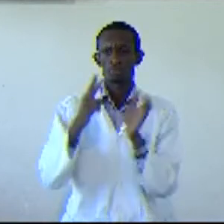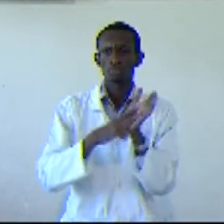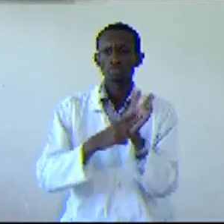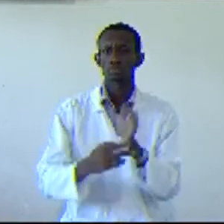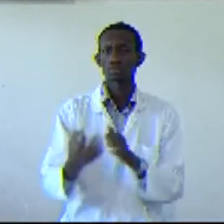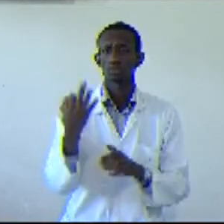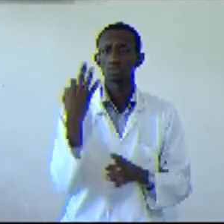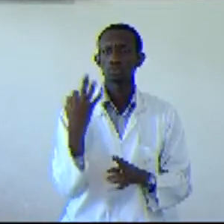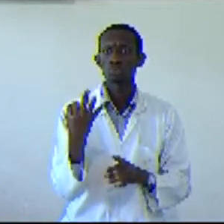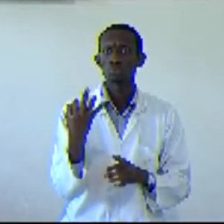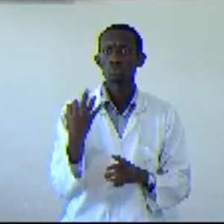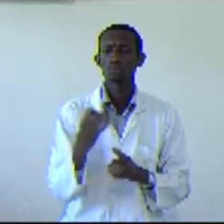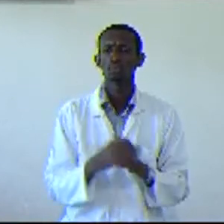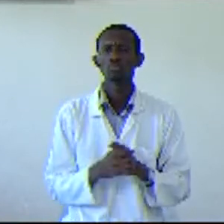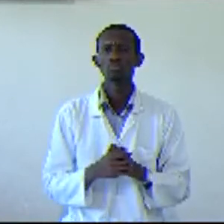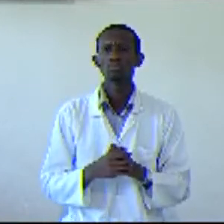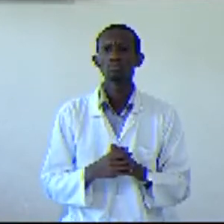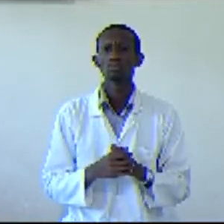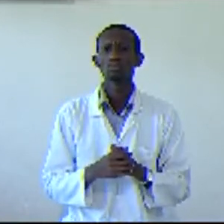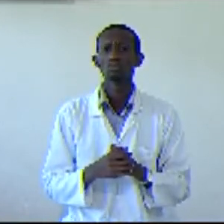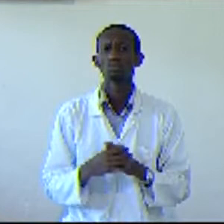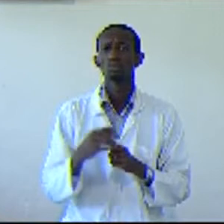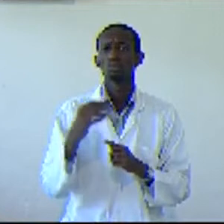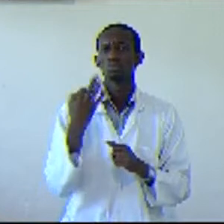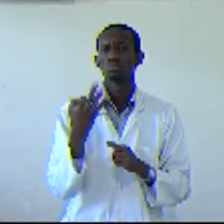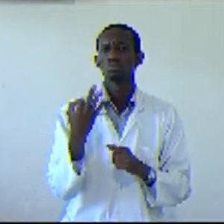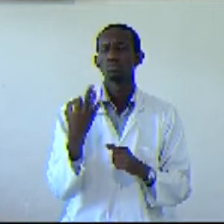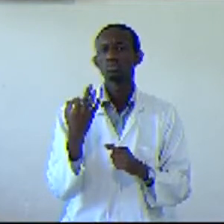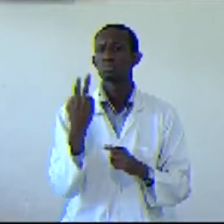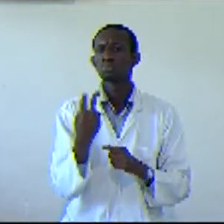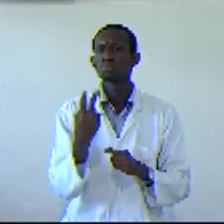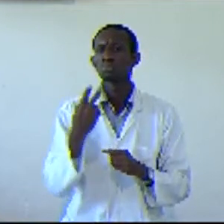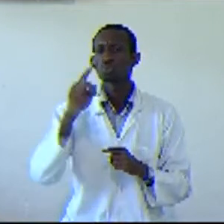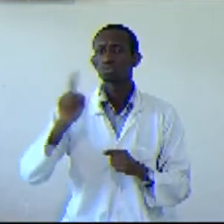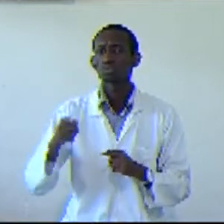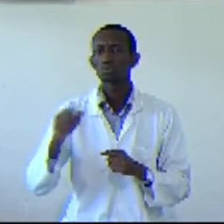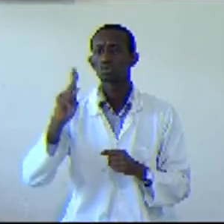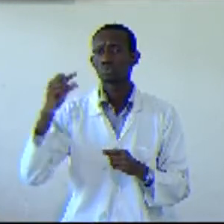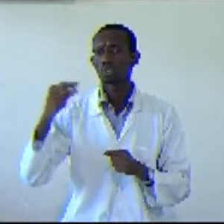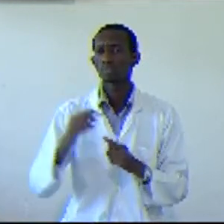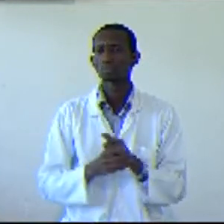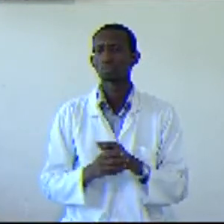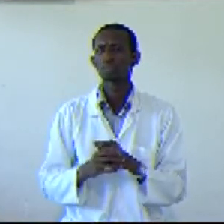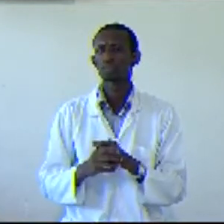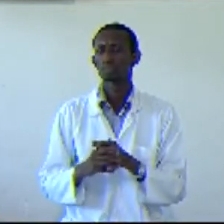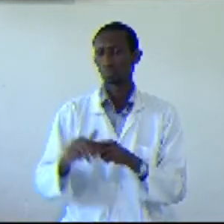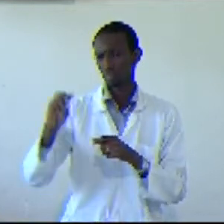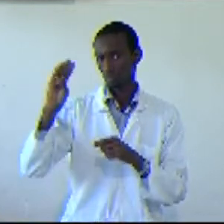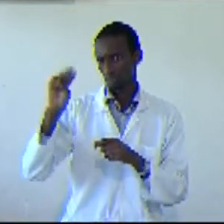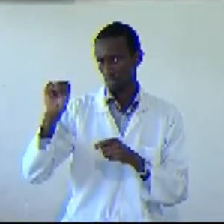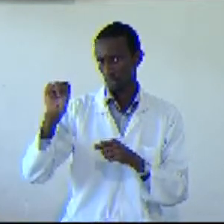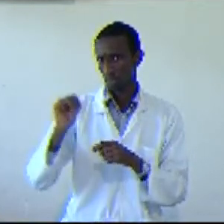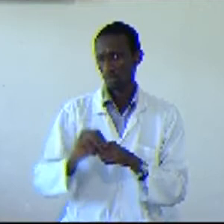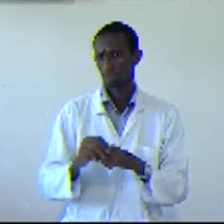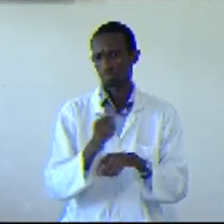2, and then you add on these 3 zeros, and then you find the kilogram meter per second. So I think that you have obtained the